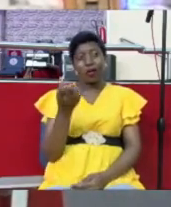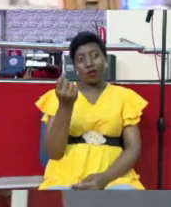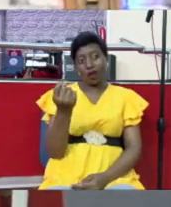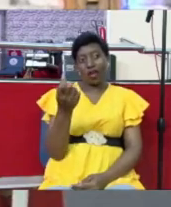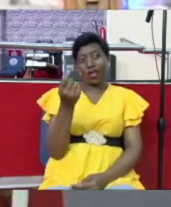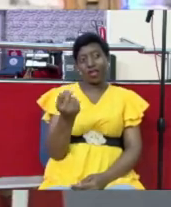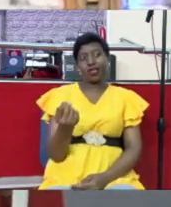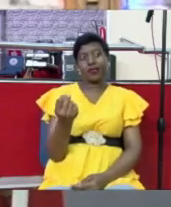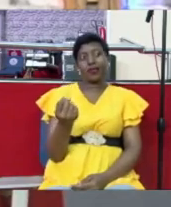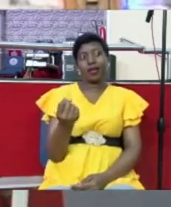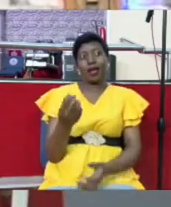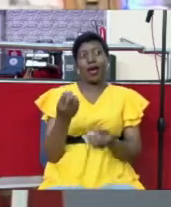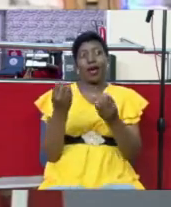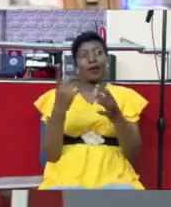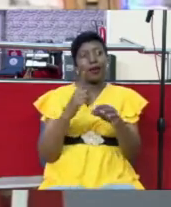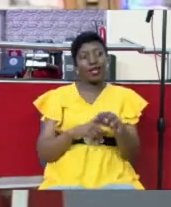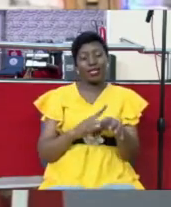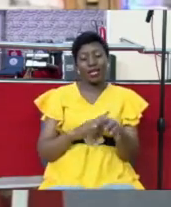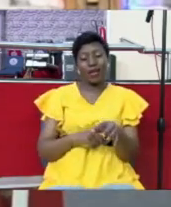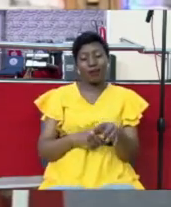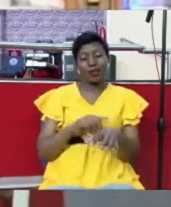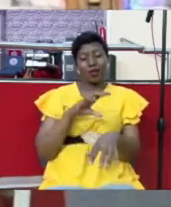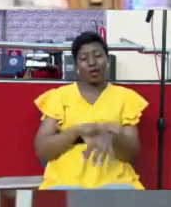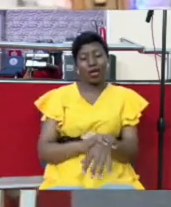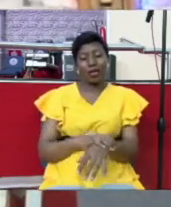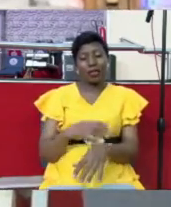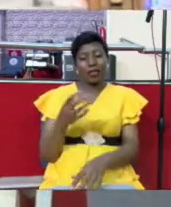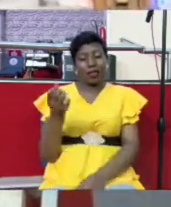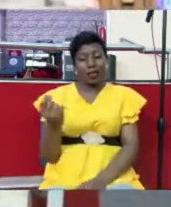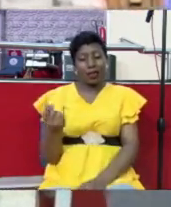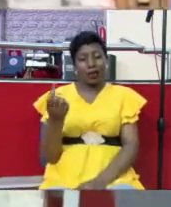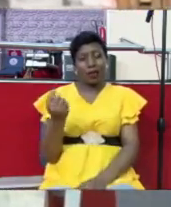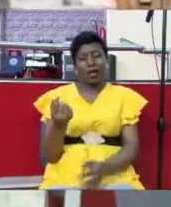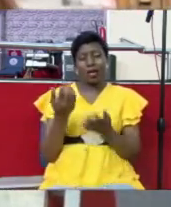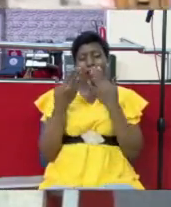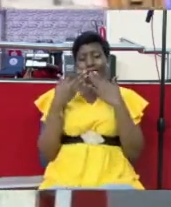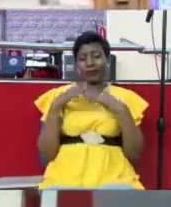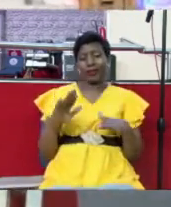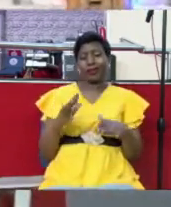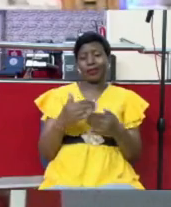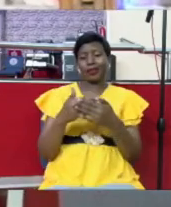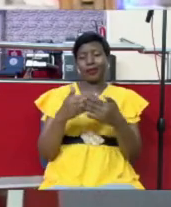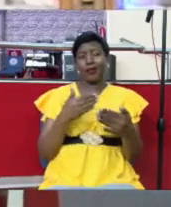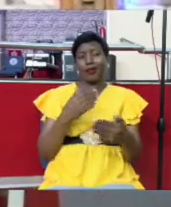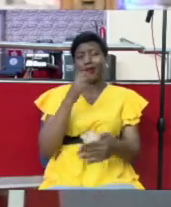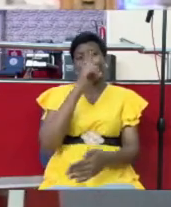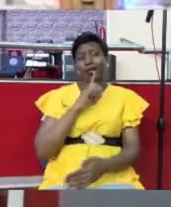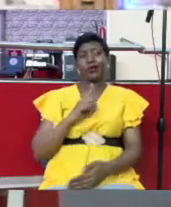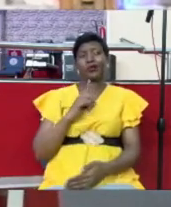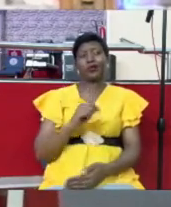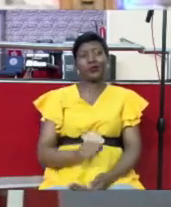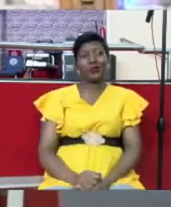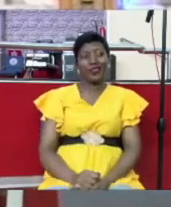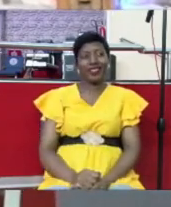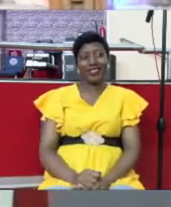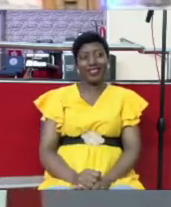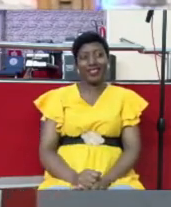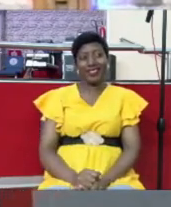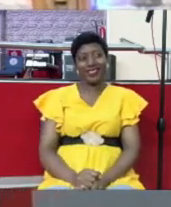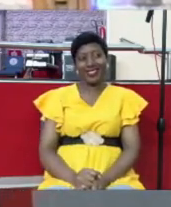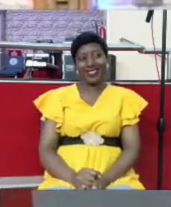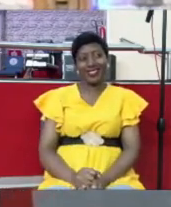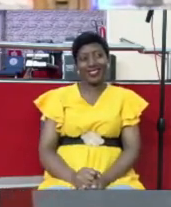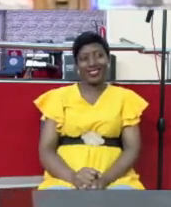And many times you'd find the ugali getting finished before the mandondo. Ungepata ugali na